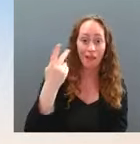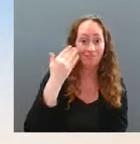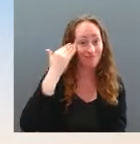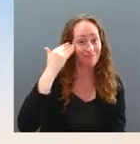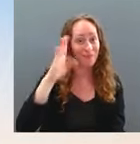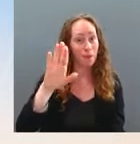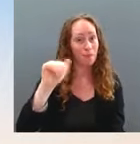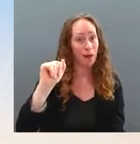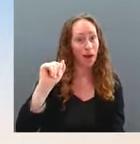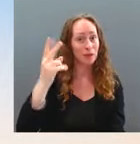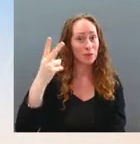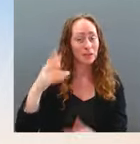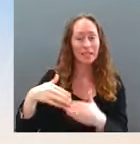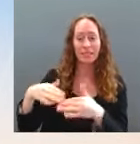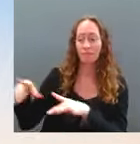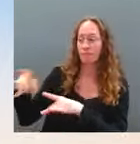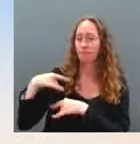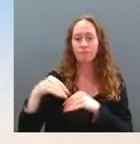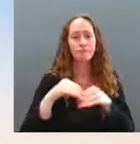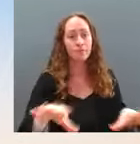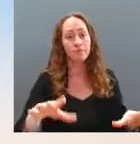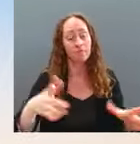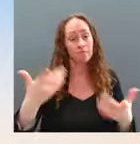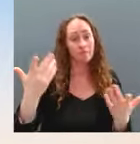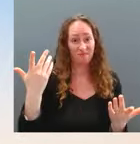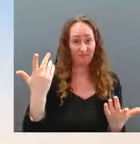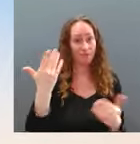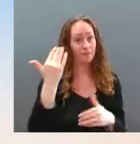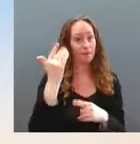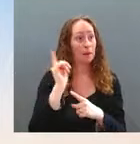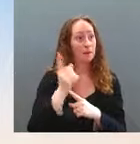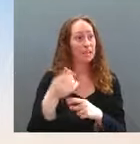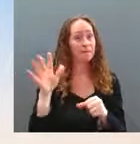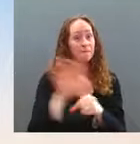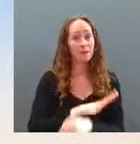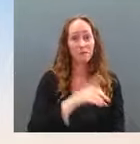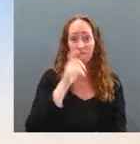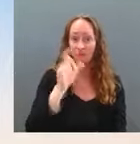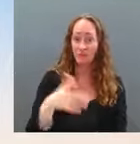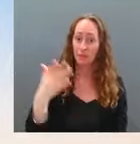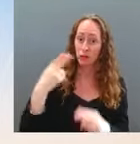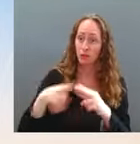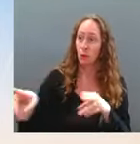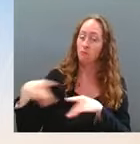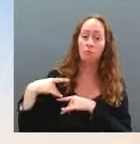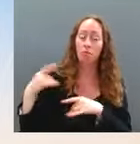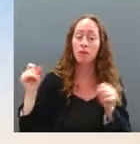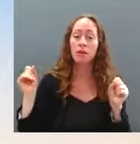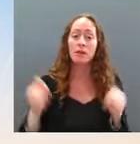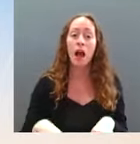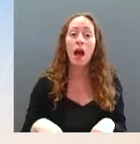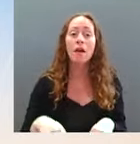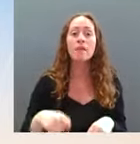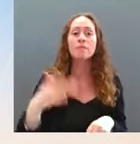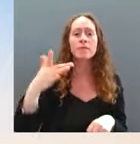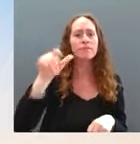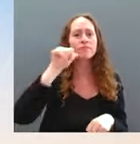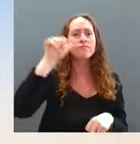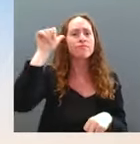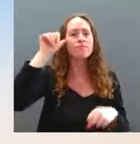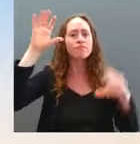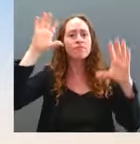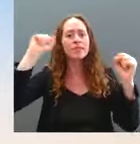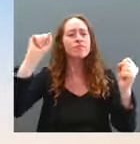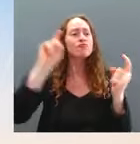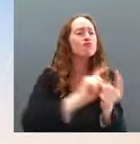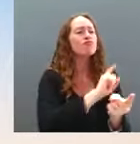we were in the state dining room. The president was face-to-face with many individuals right up in their mugs for extended periods of time because he was enjoying this